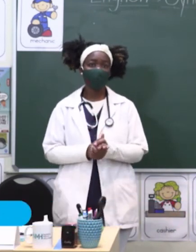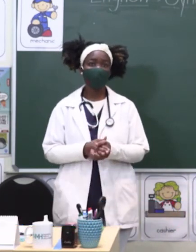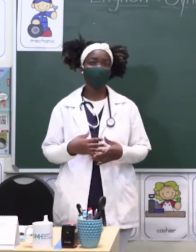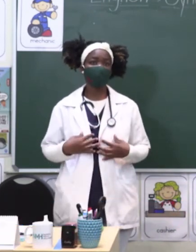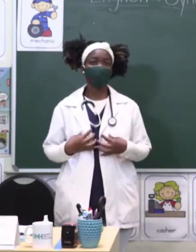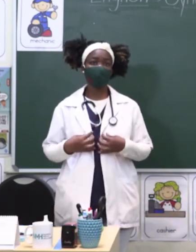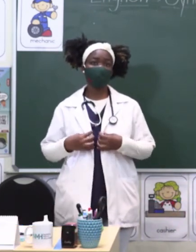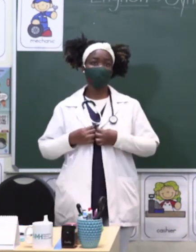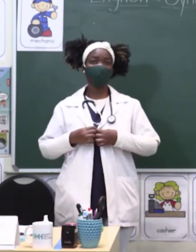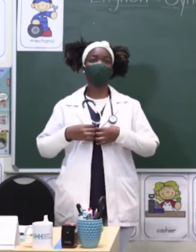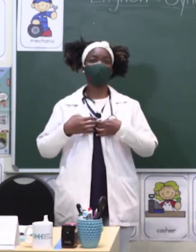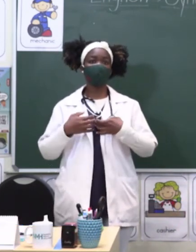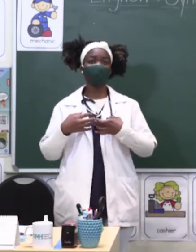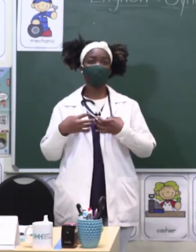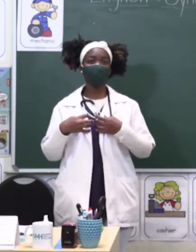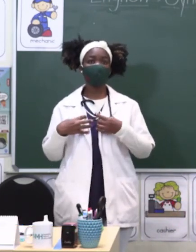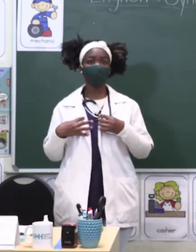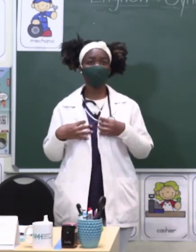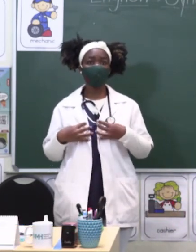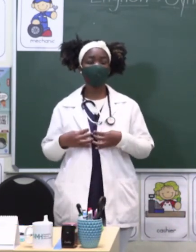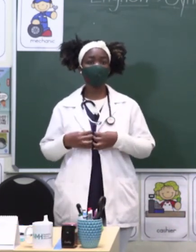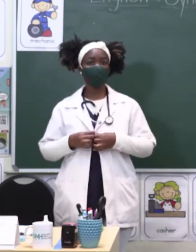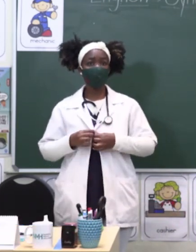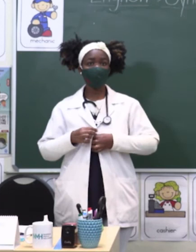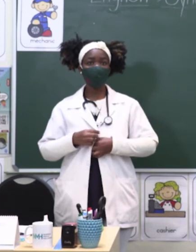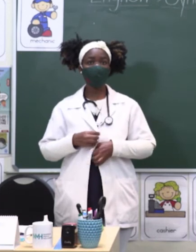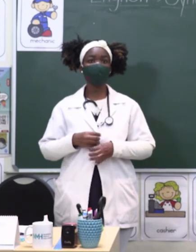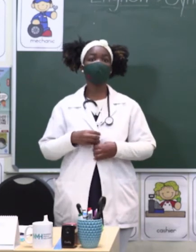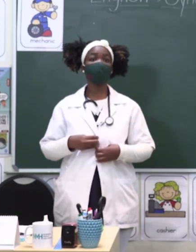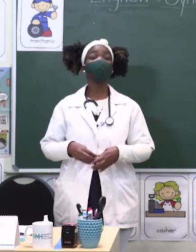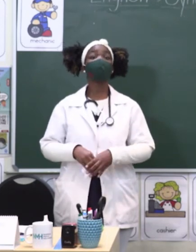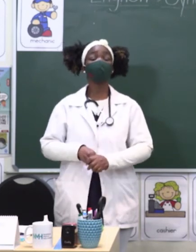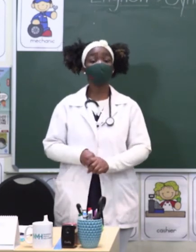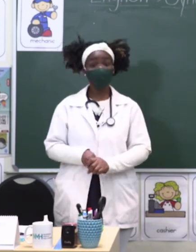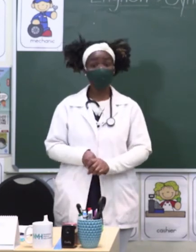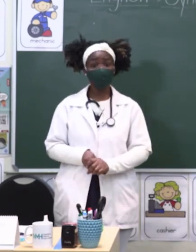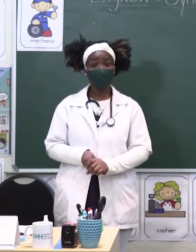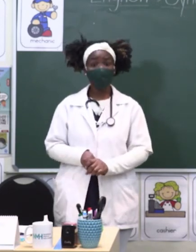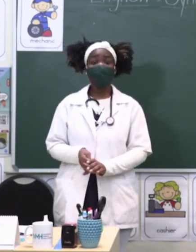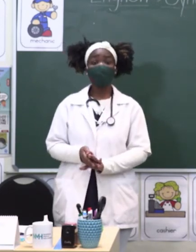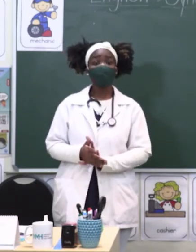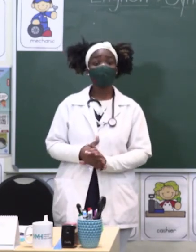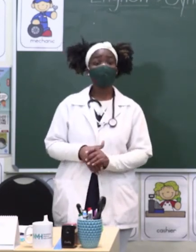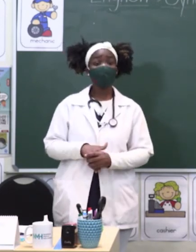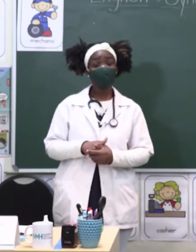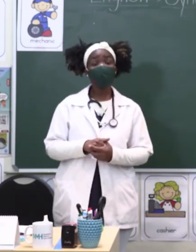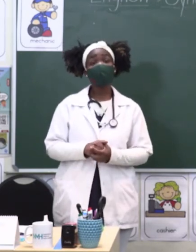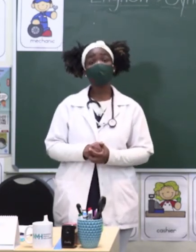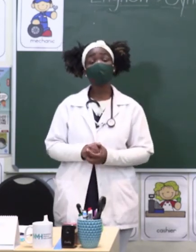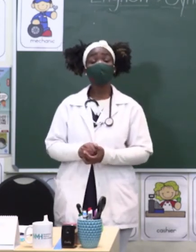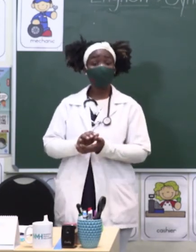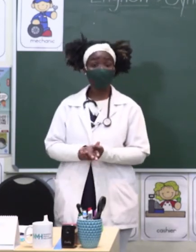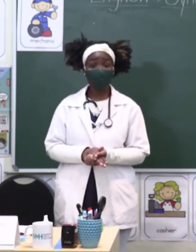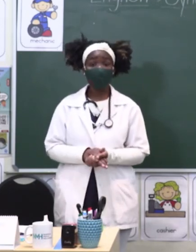week's theme, as you can see, we are dressed up in our special occupations, will be occupations. Before we can start